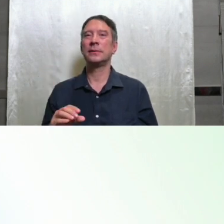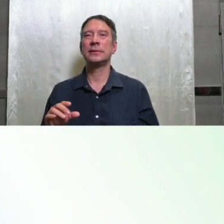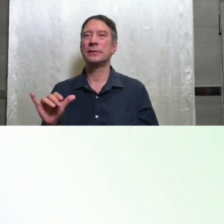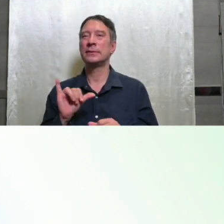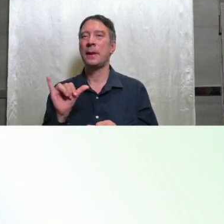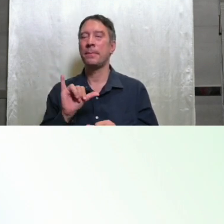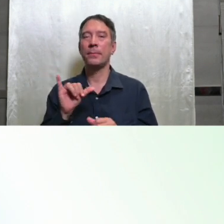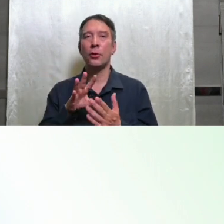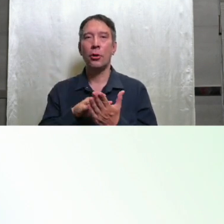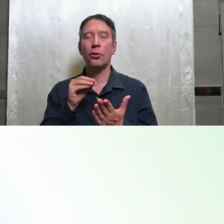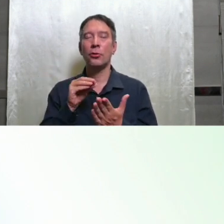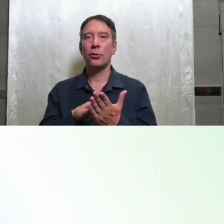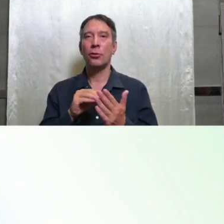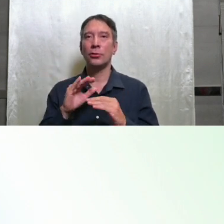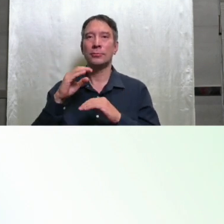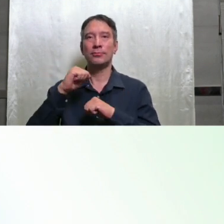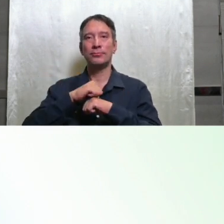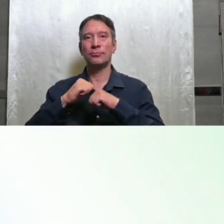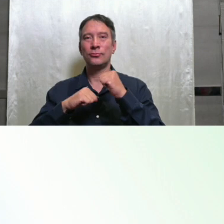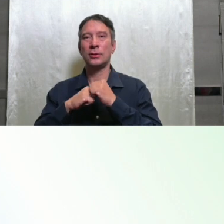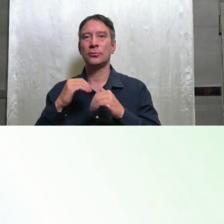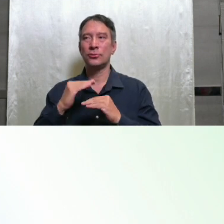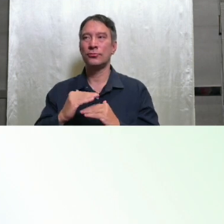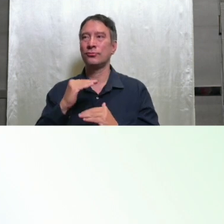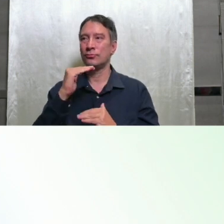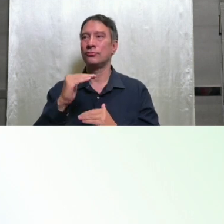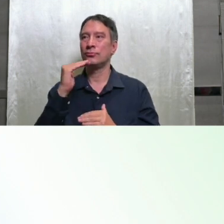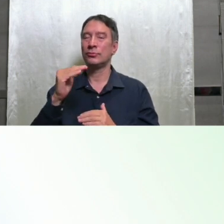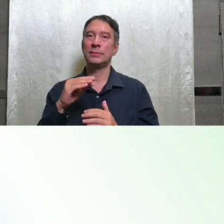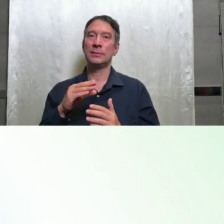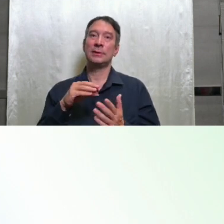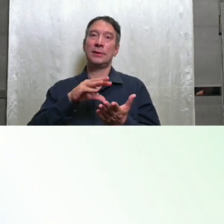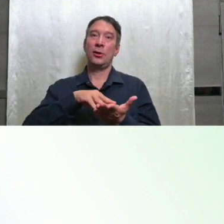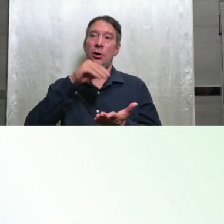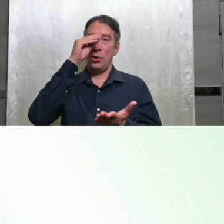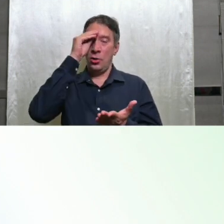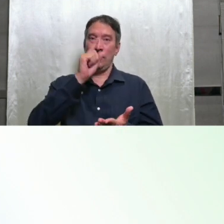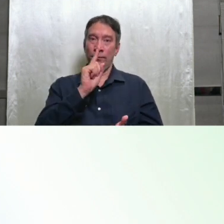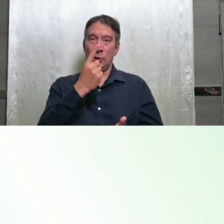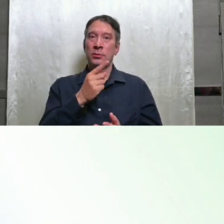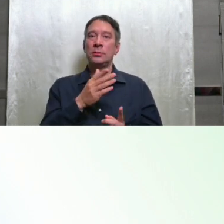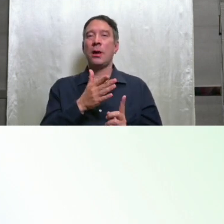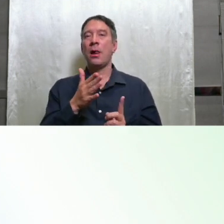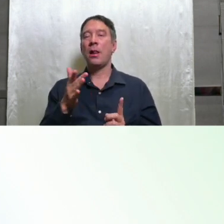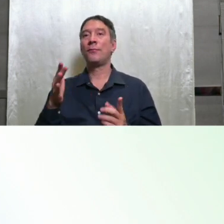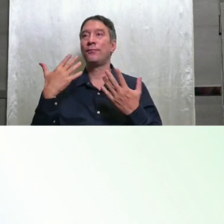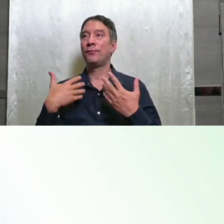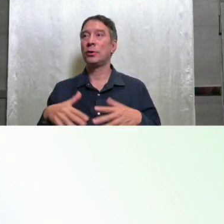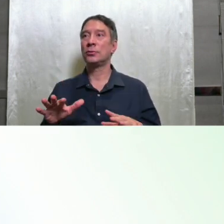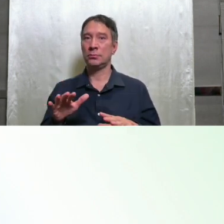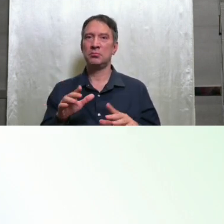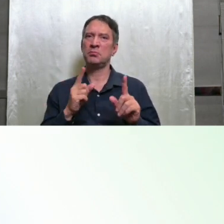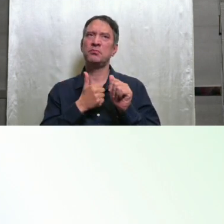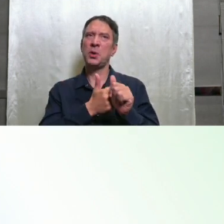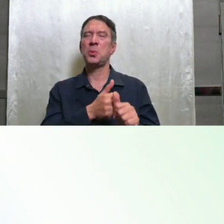finish. And your students will see this. Your lesson contents are delivered in blocks of content and action.